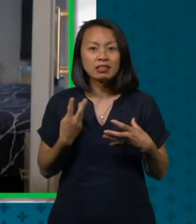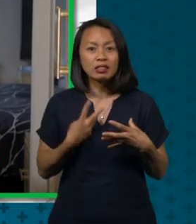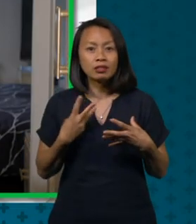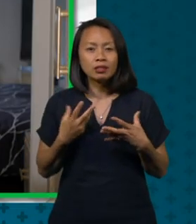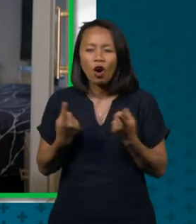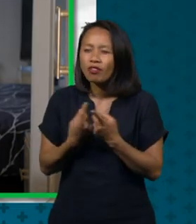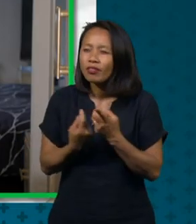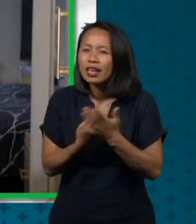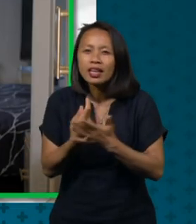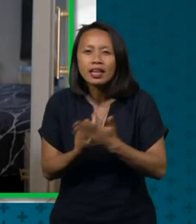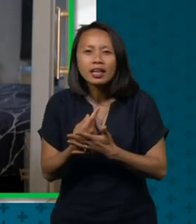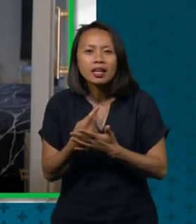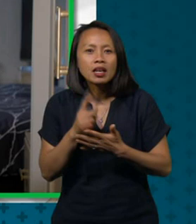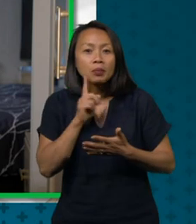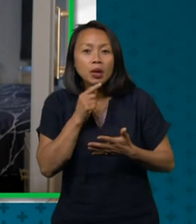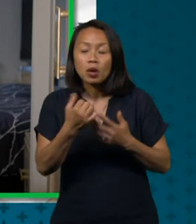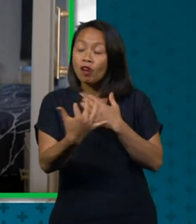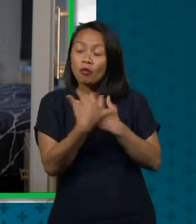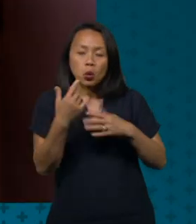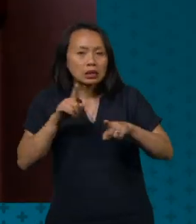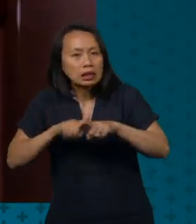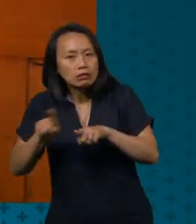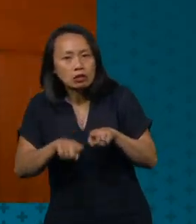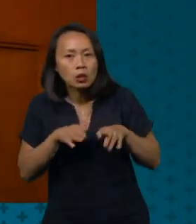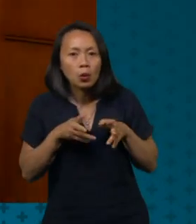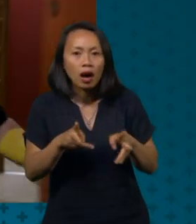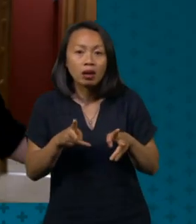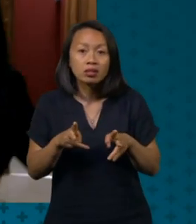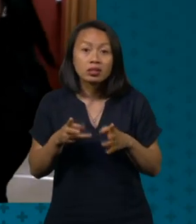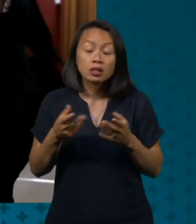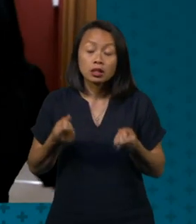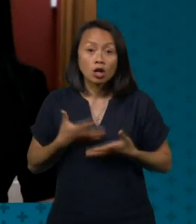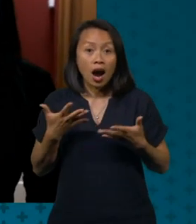way. Like, and this might surprise some of you,